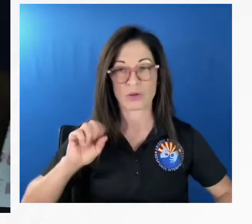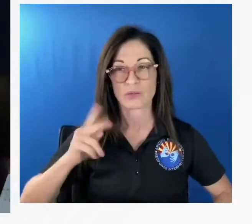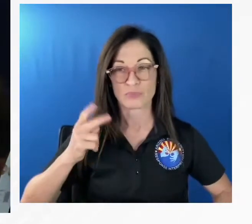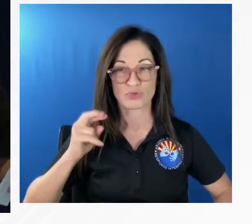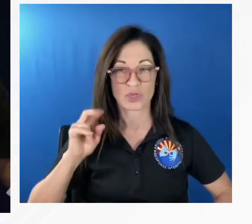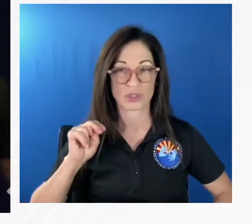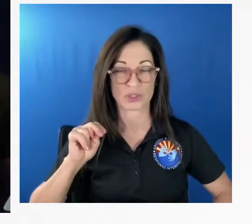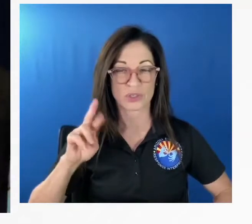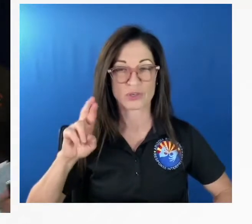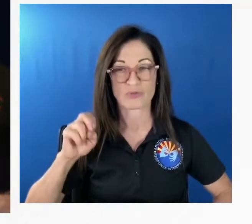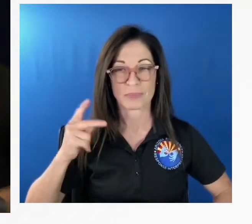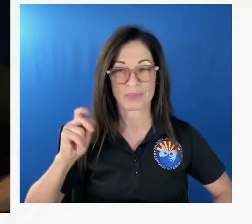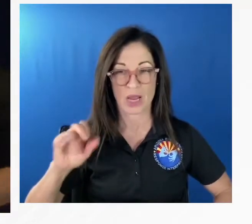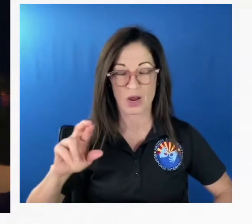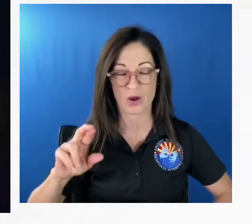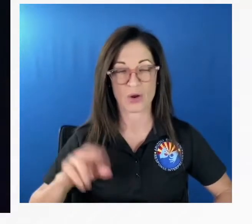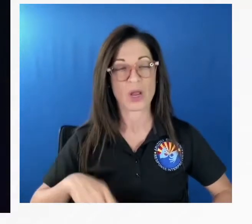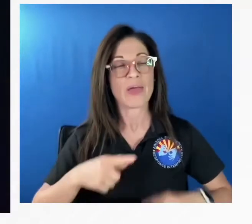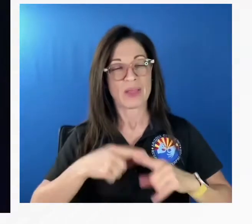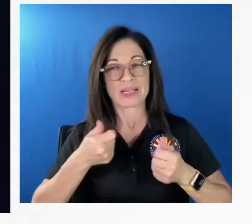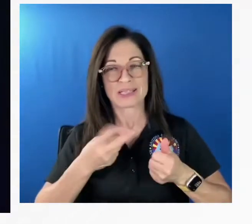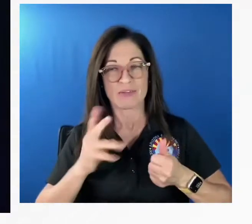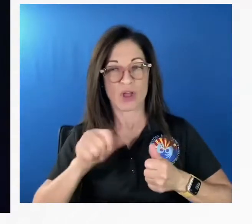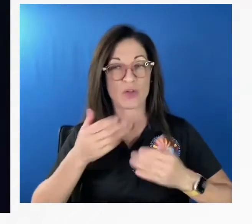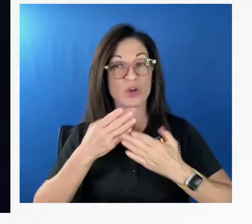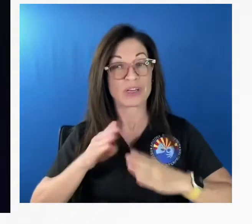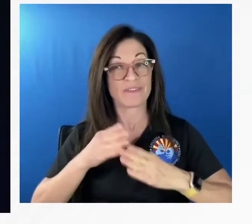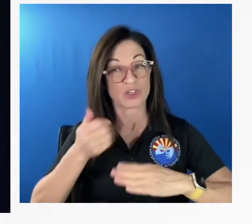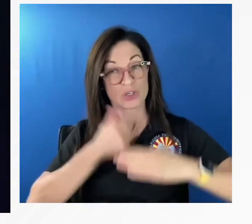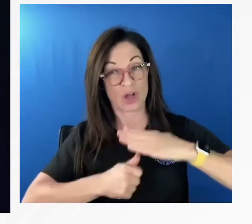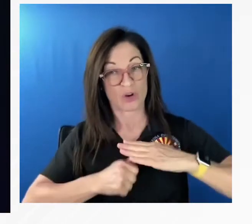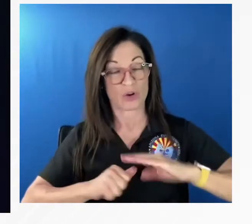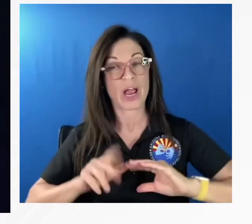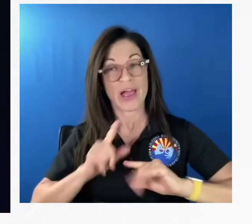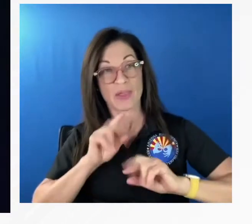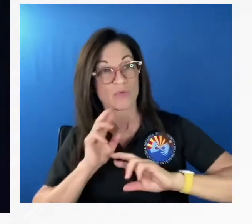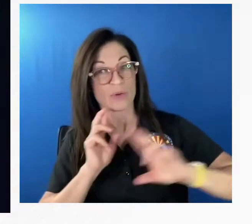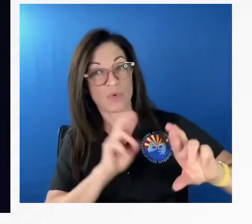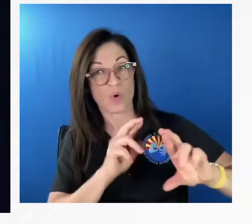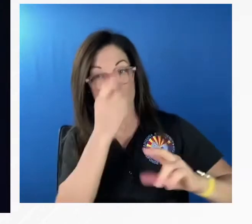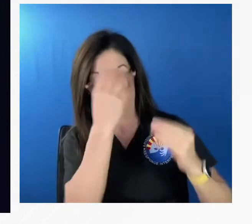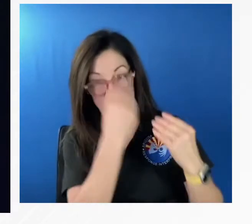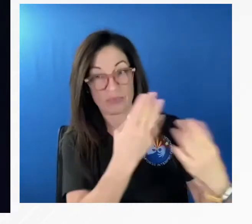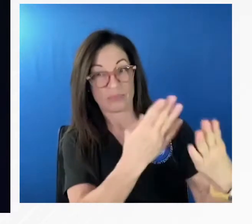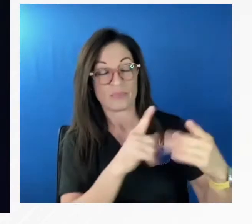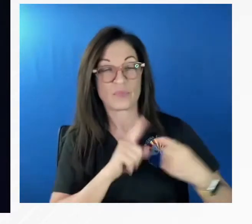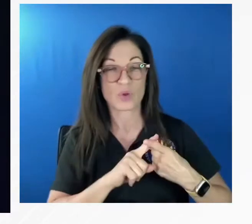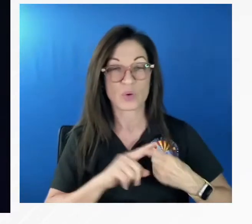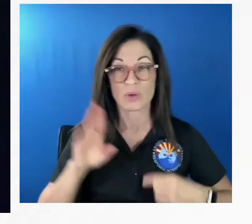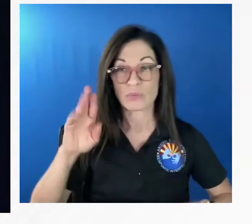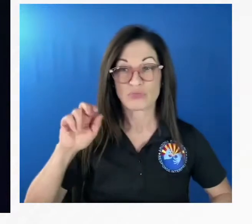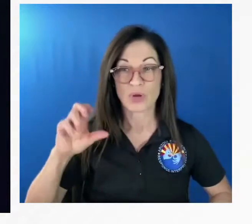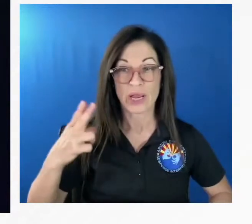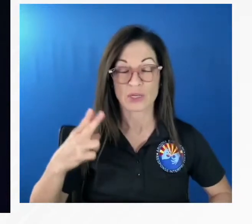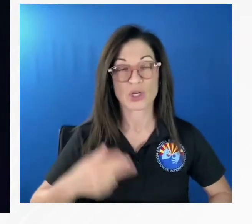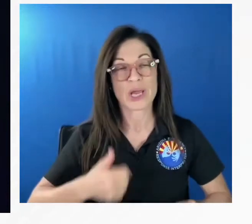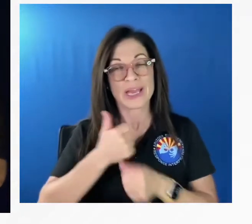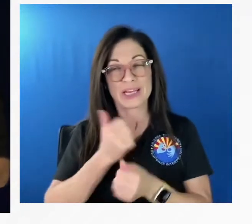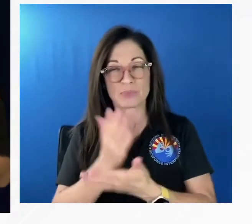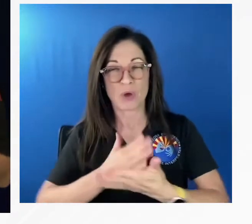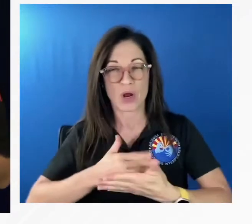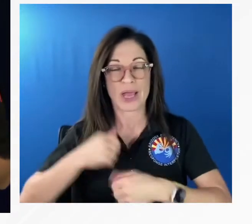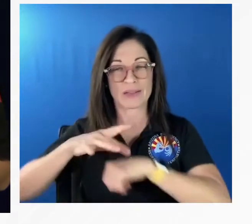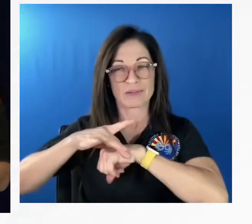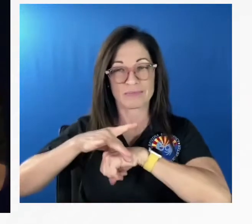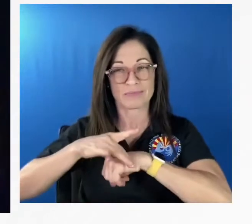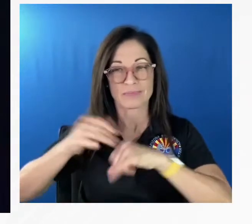functional divisions or groups underneath that, and they report to those branches. So each piece has a geographic piece of dirt